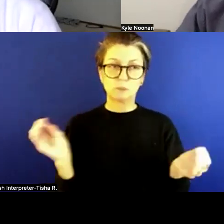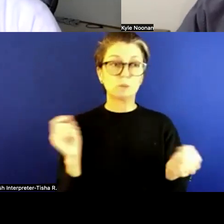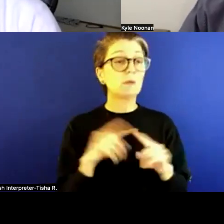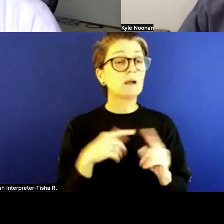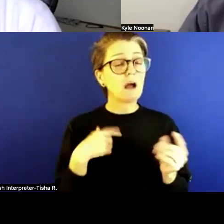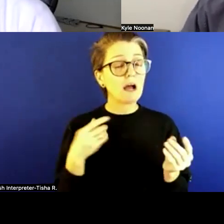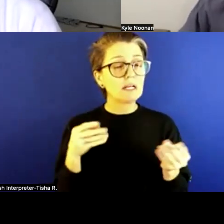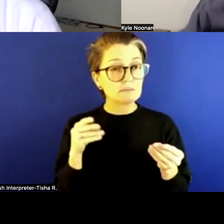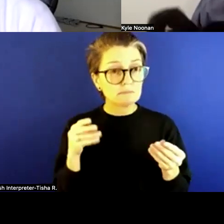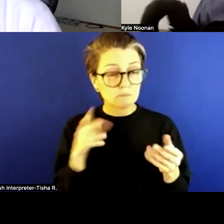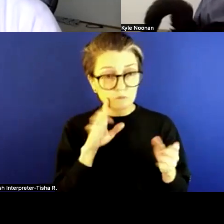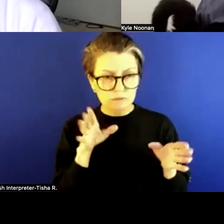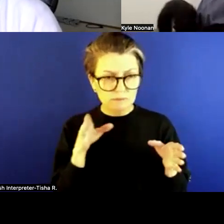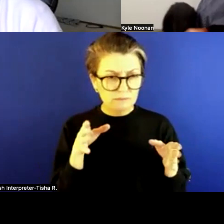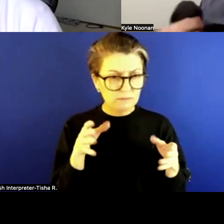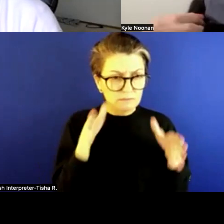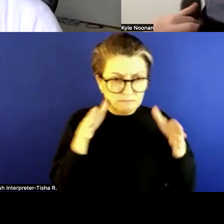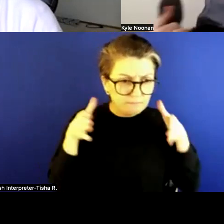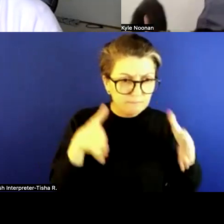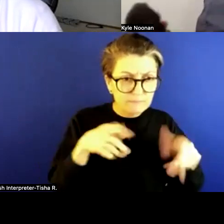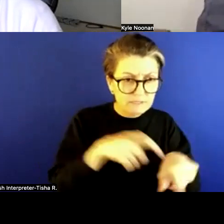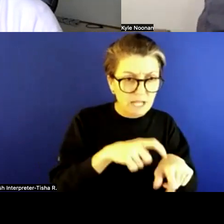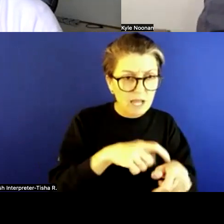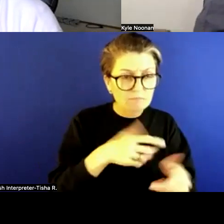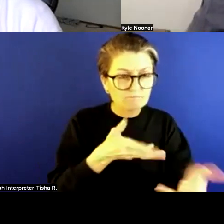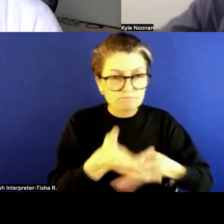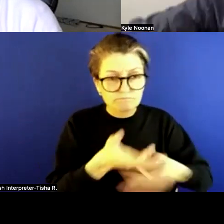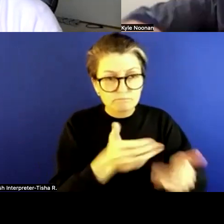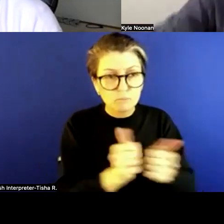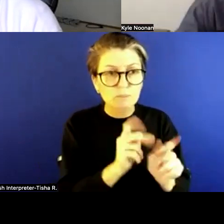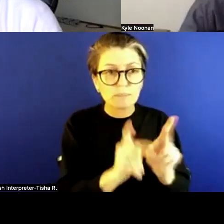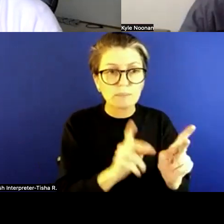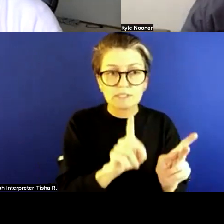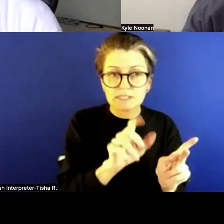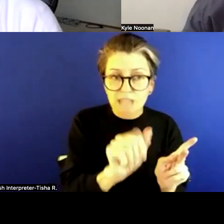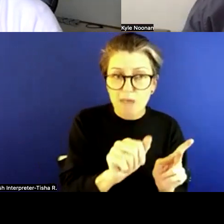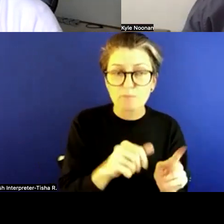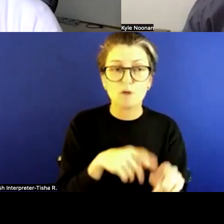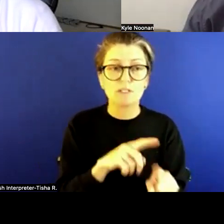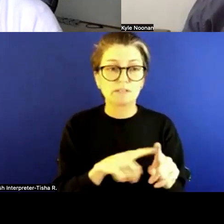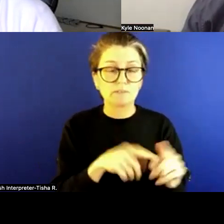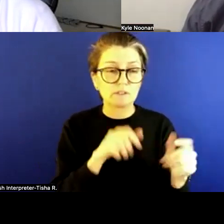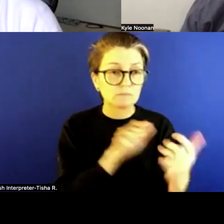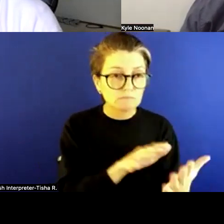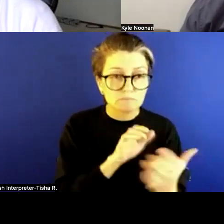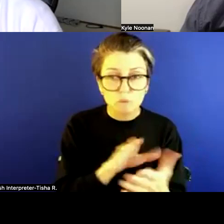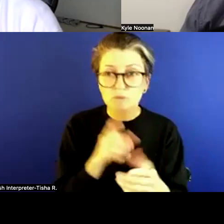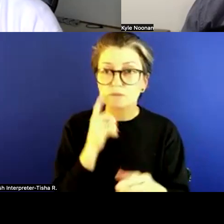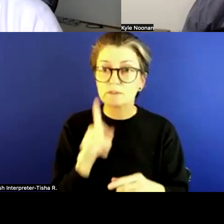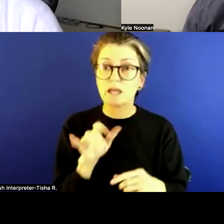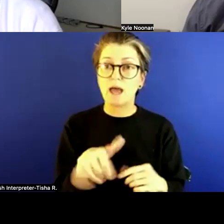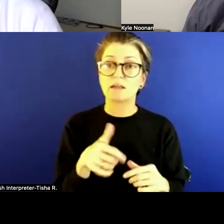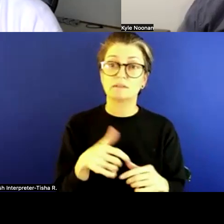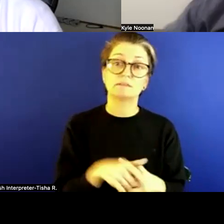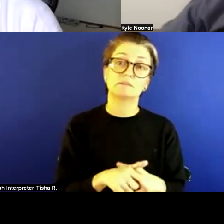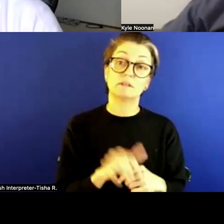working with other people with disabilities and learning and hearing and watching and trying different things. So that worked.